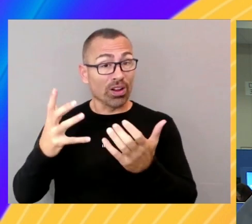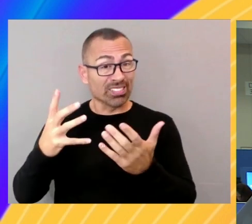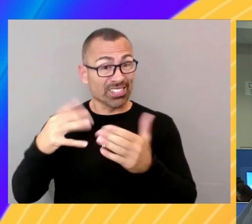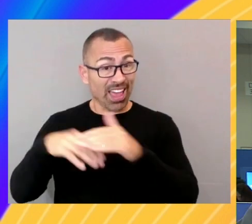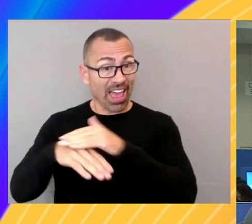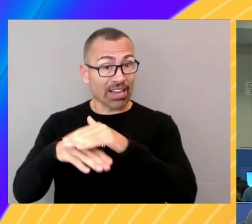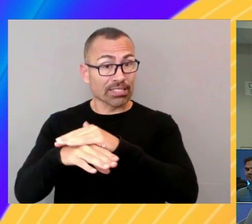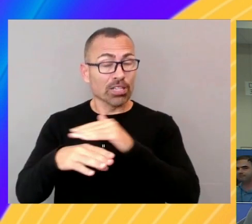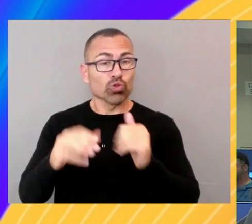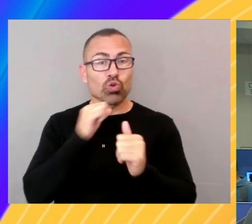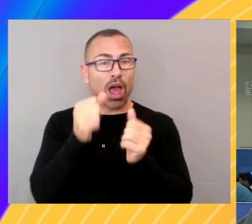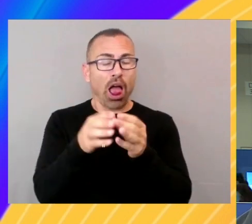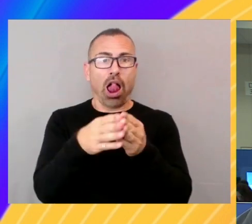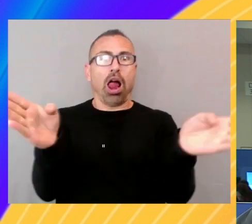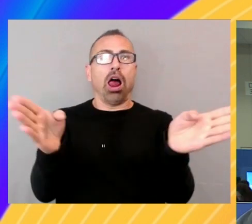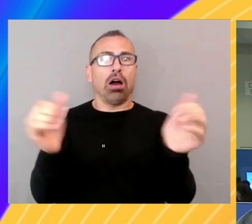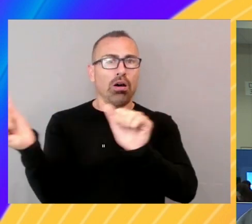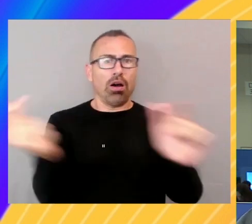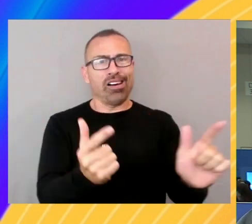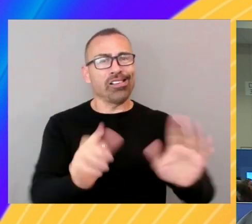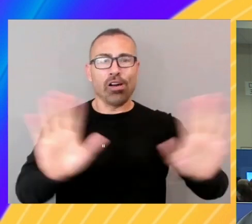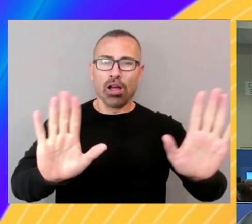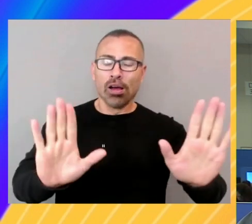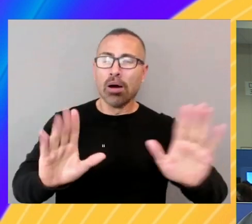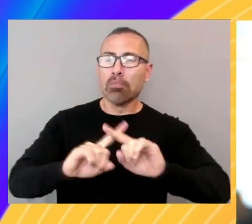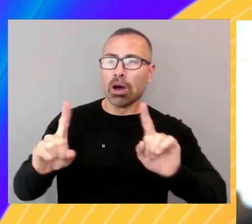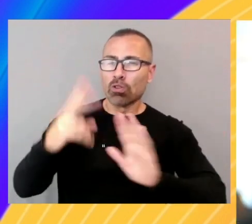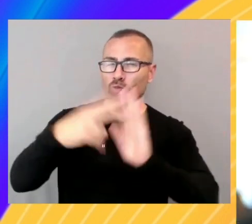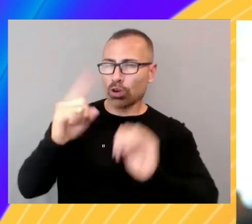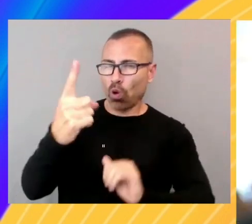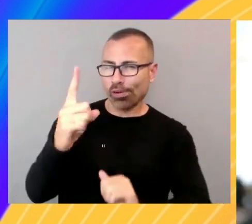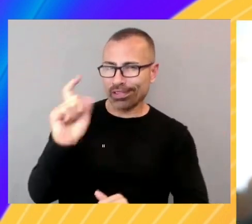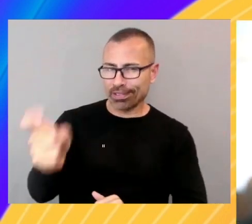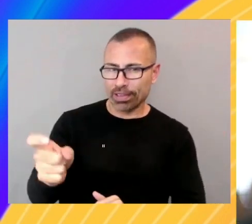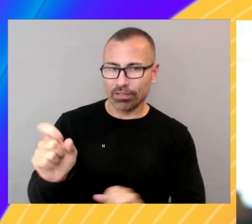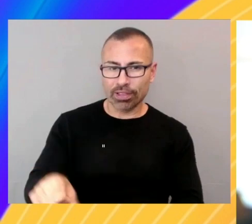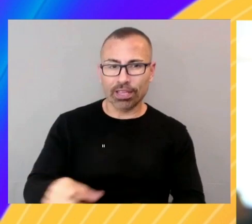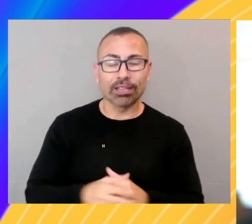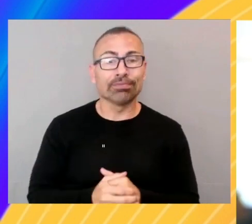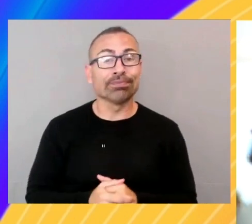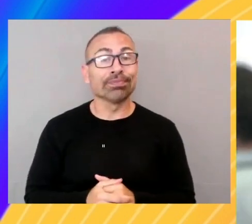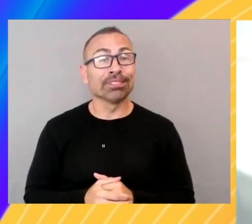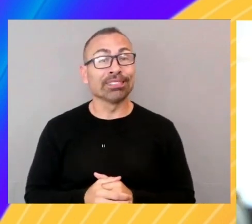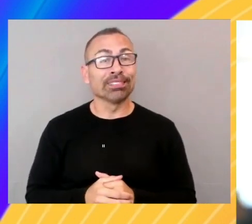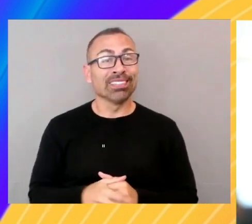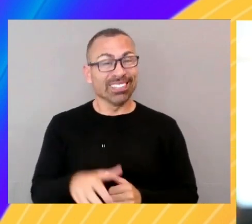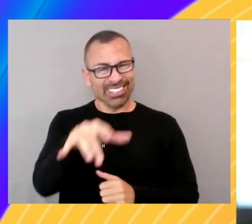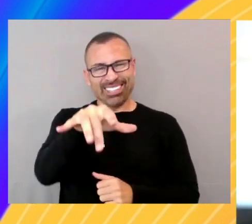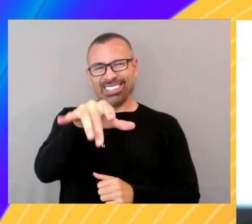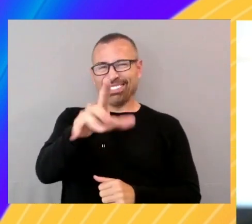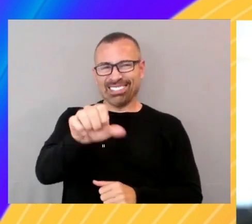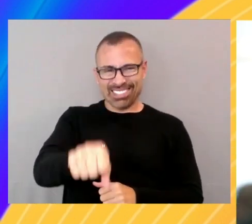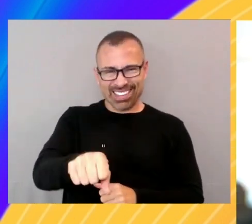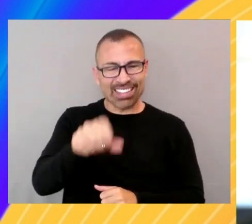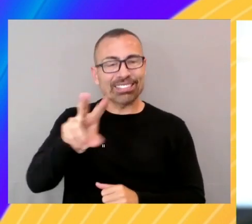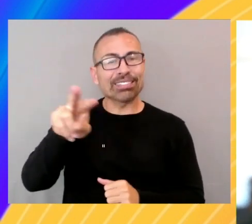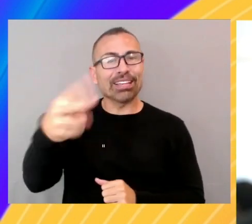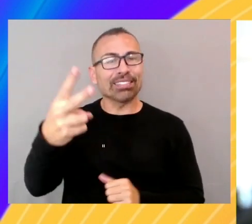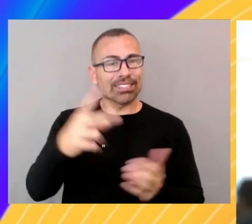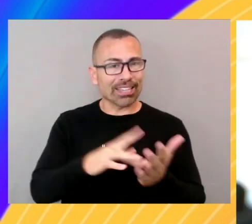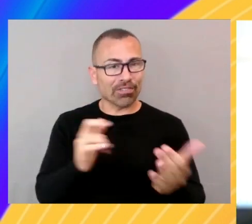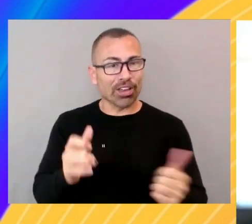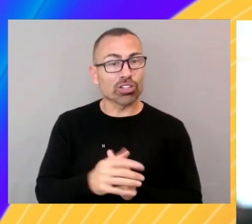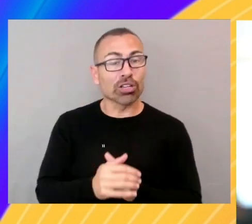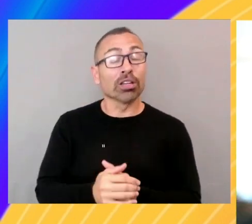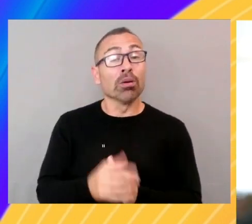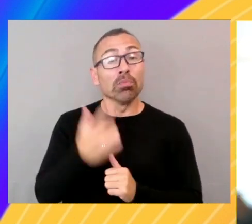log. Okay. That is the second advantage, because it's a managed solution. You can be 100% sure, almost 100% sure that